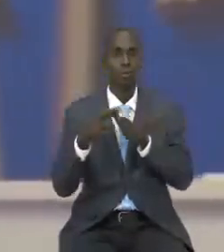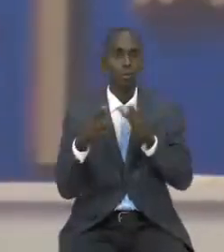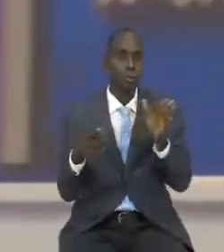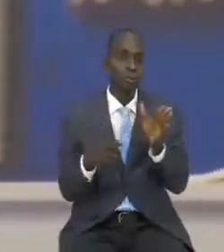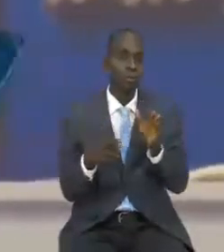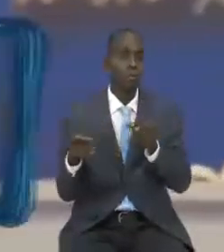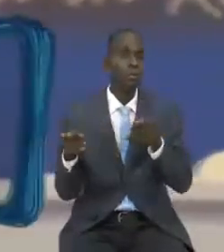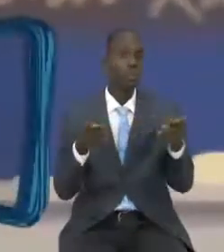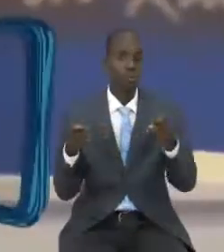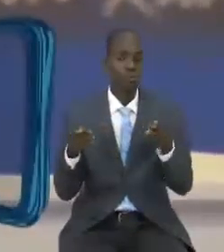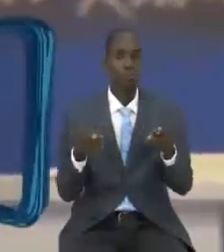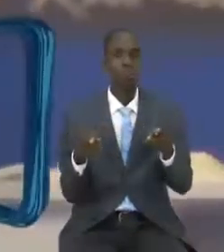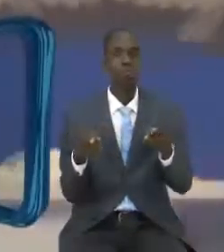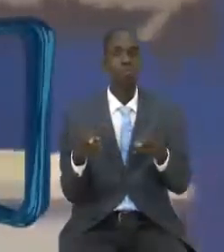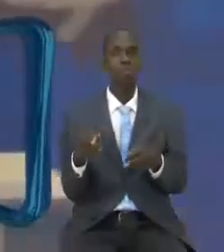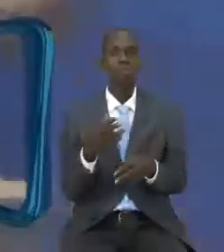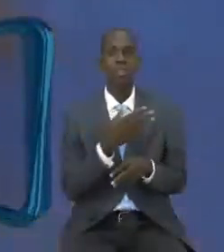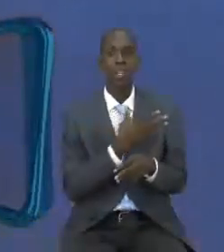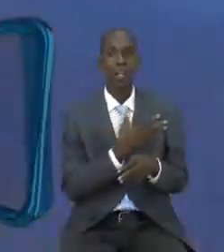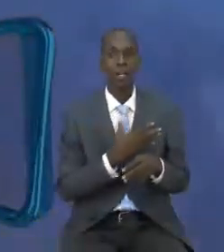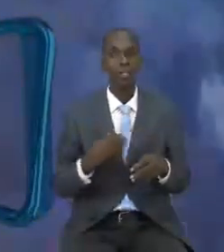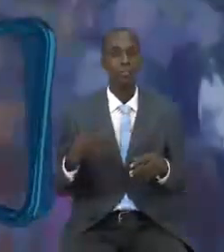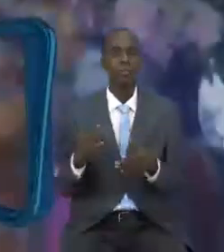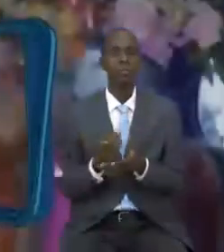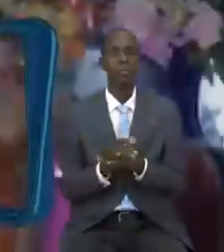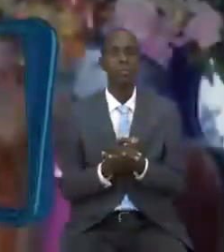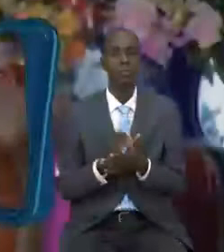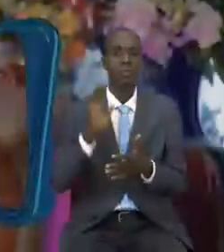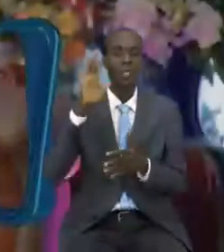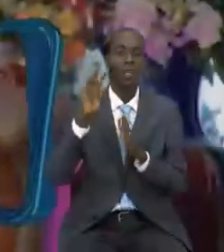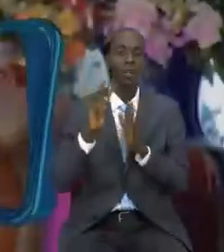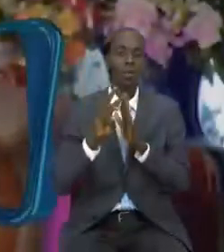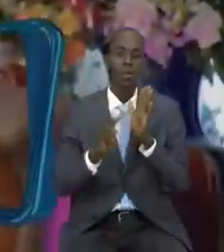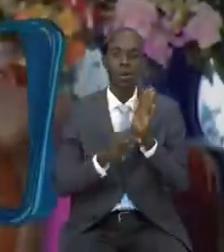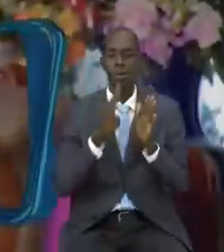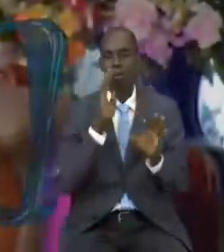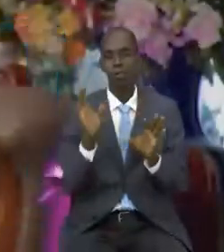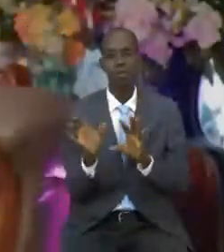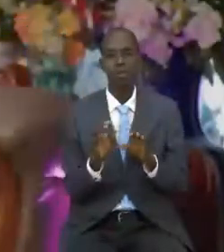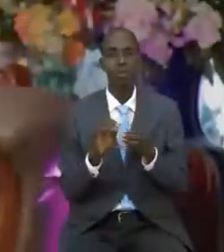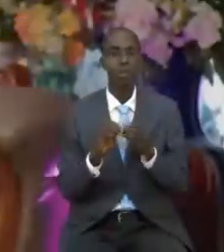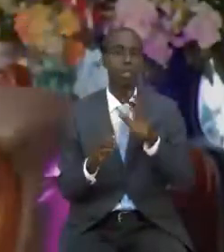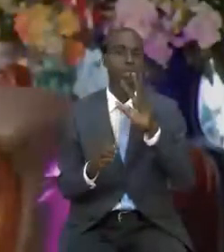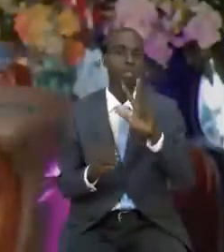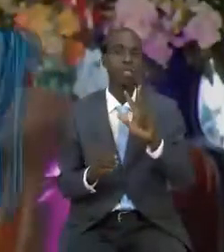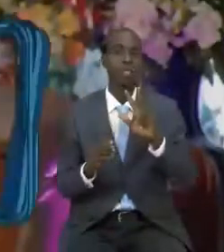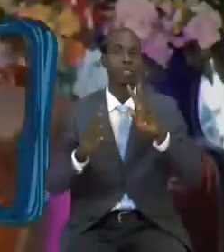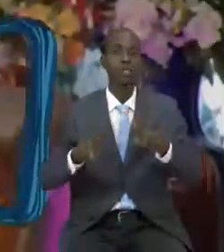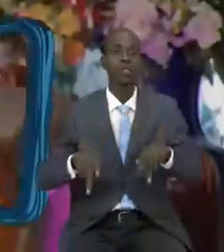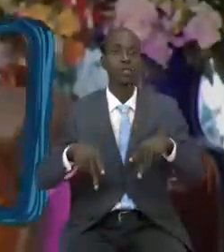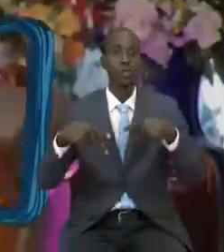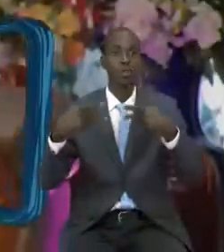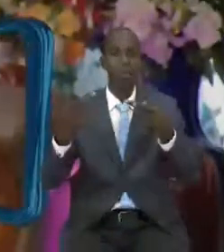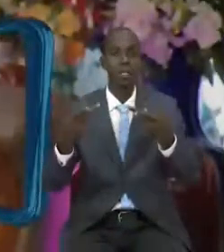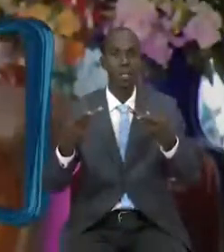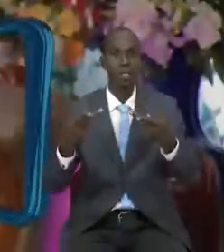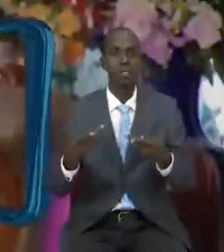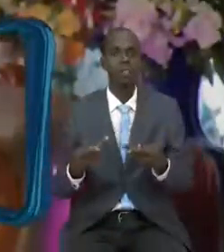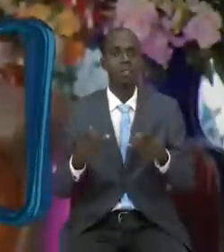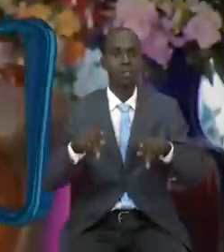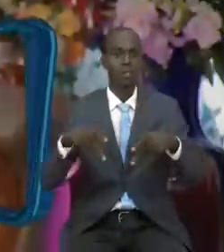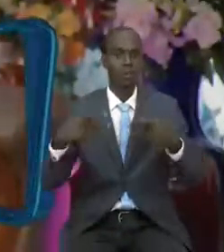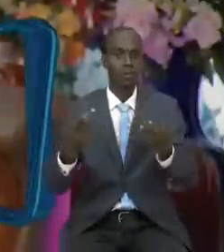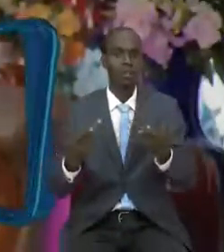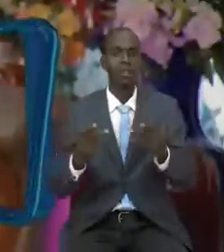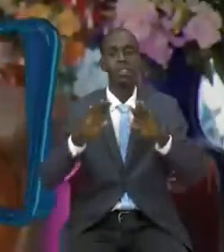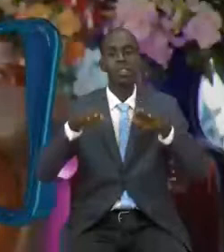rule. Thy will be done. Number three, supply from the king's resources. Give